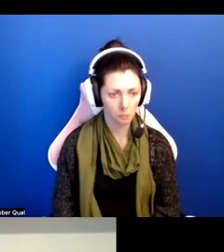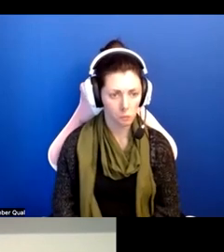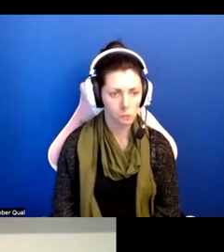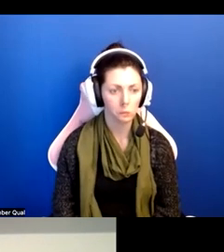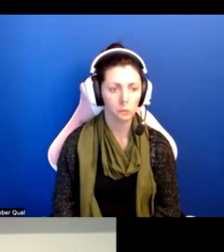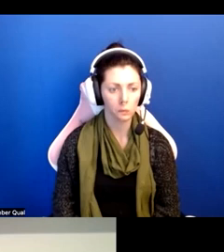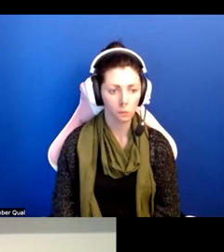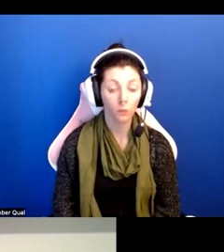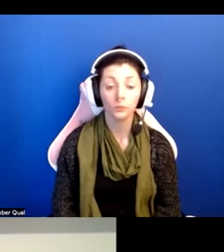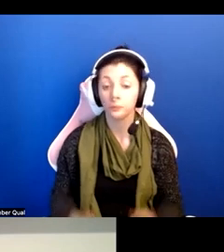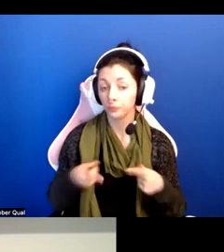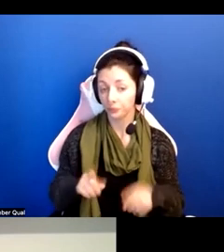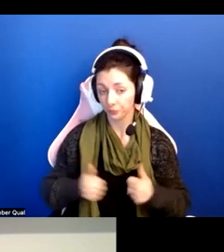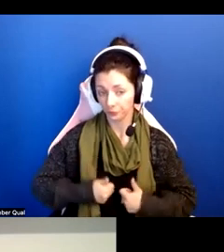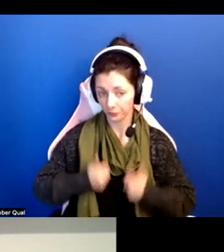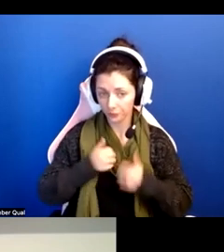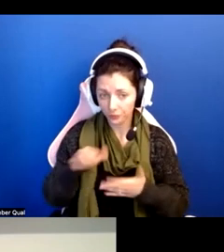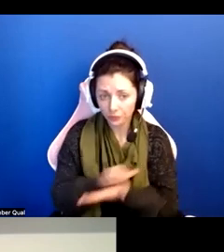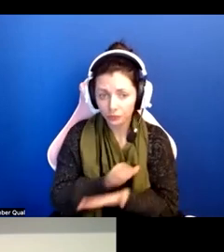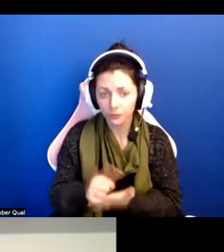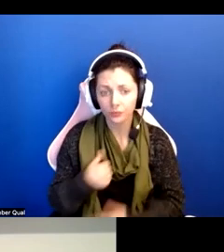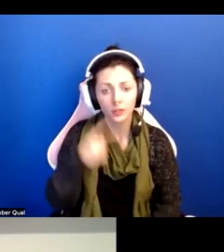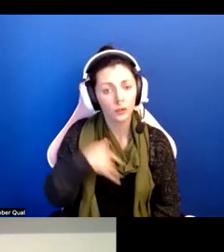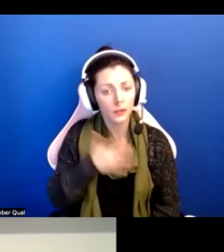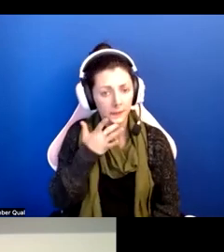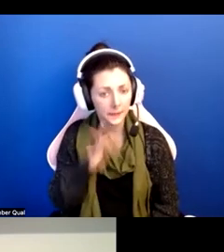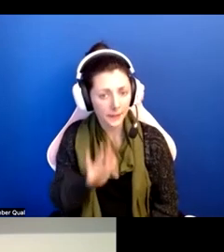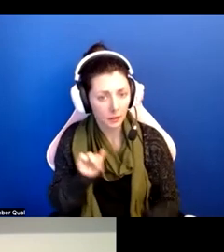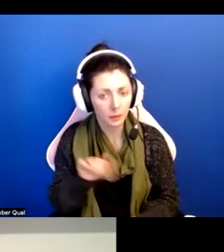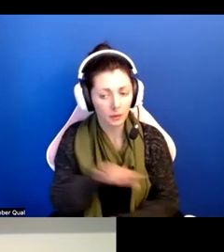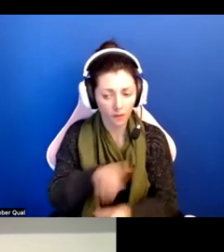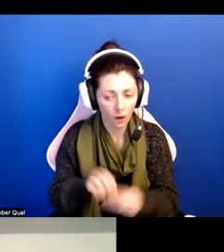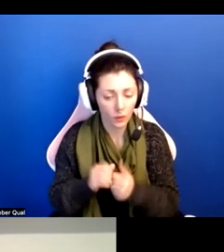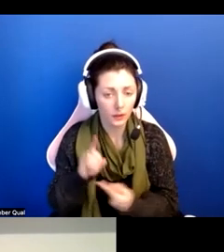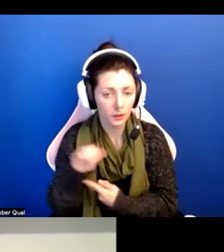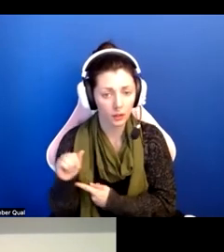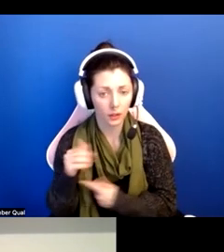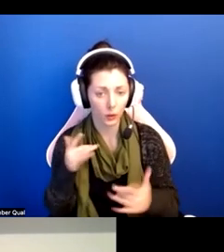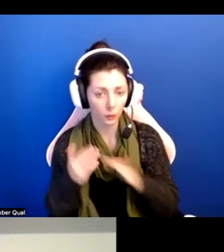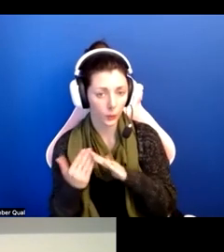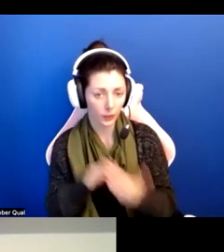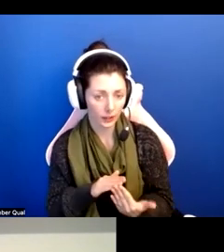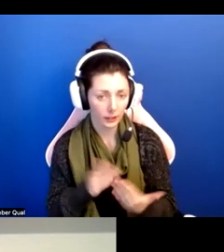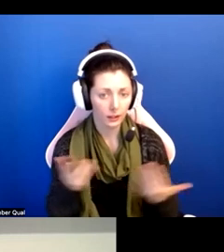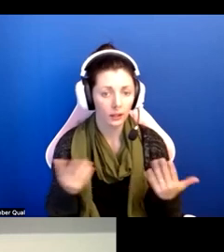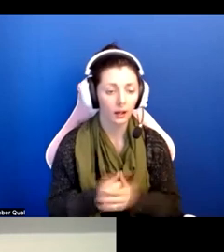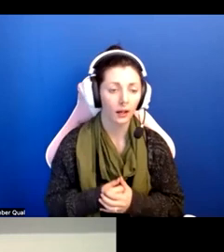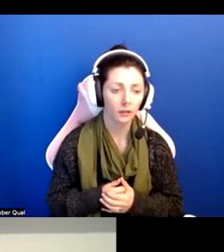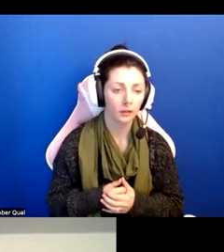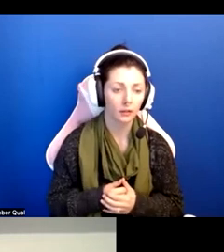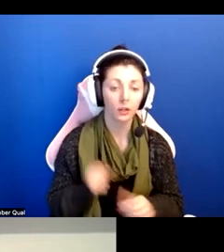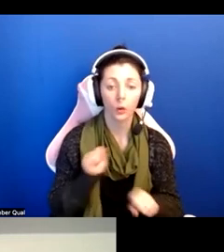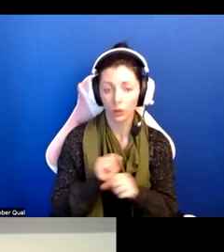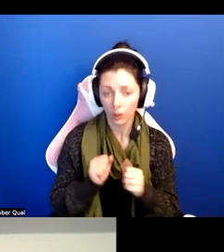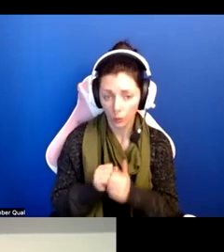in New York, I was really lucky to be part of this kind of disability community, and worked with Yo-Yo Lin.